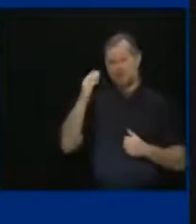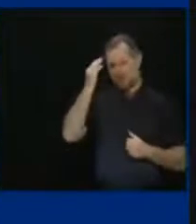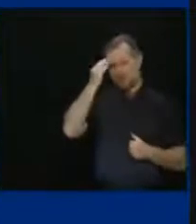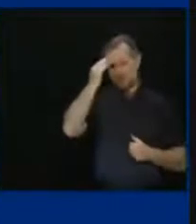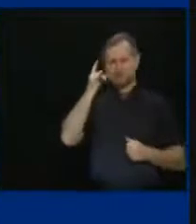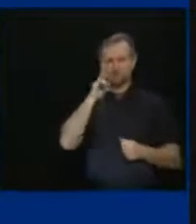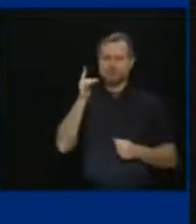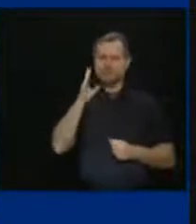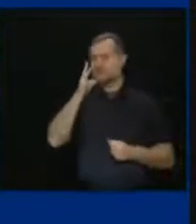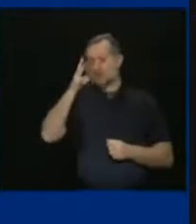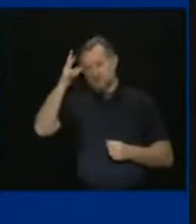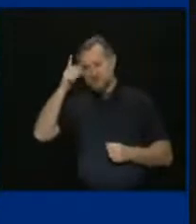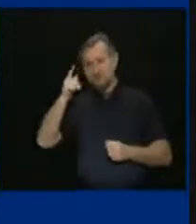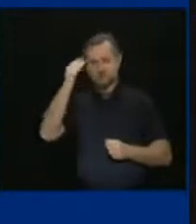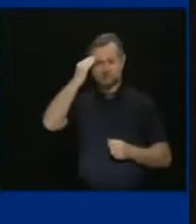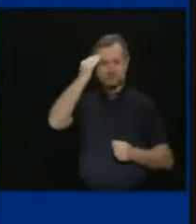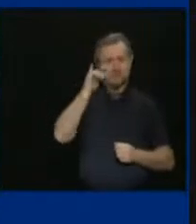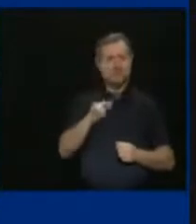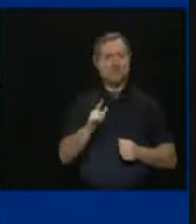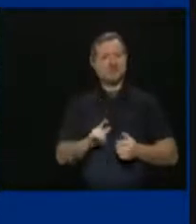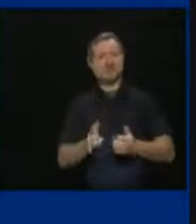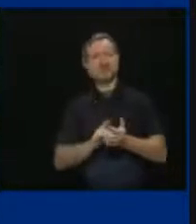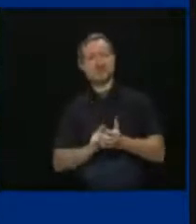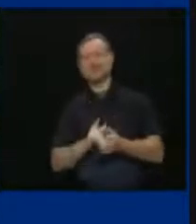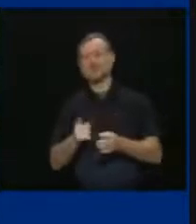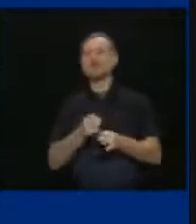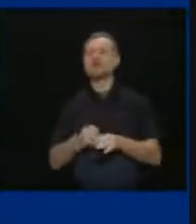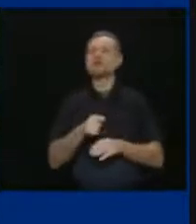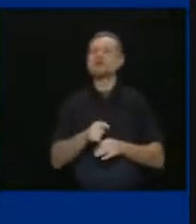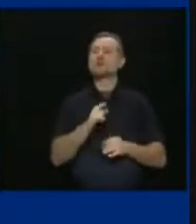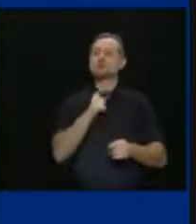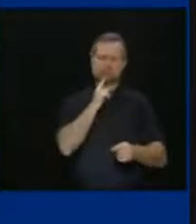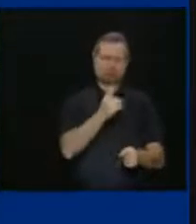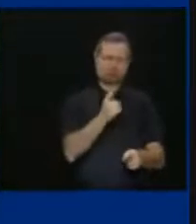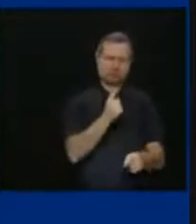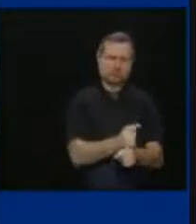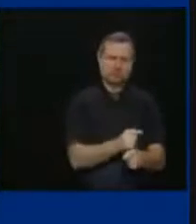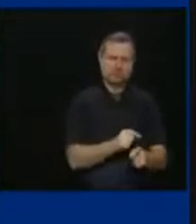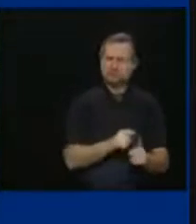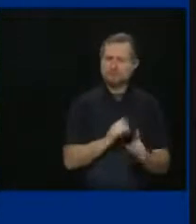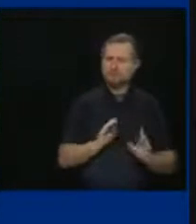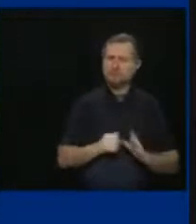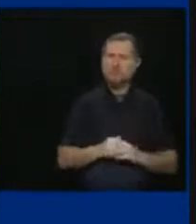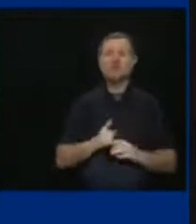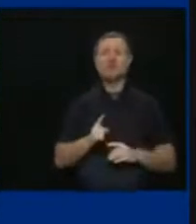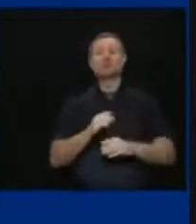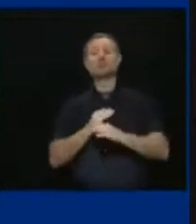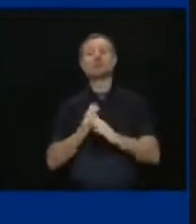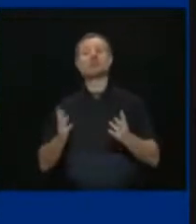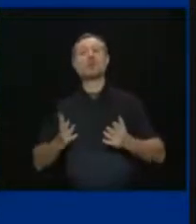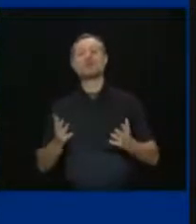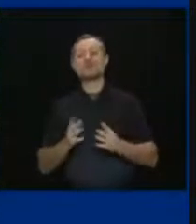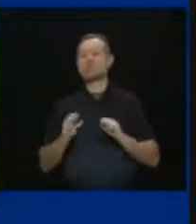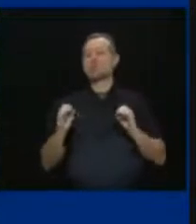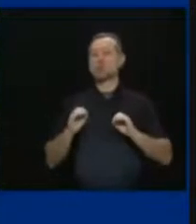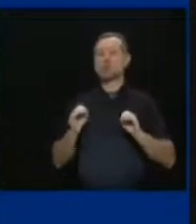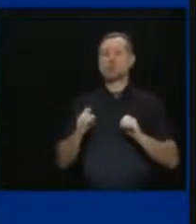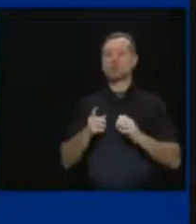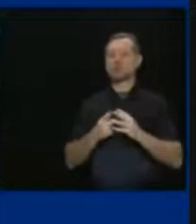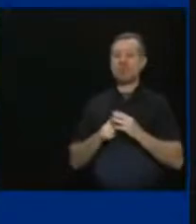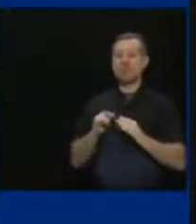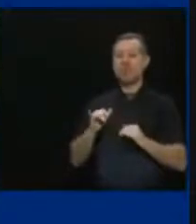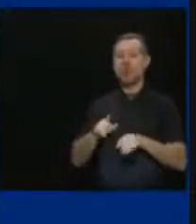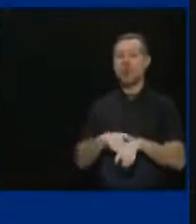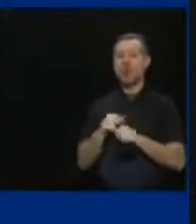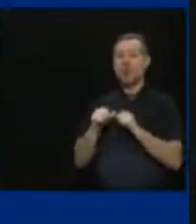answer the also question. The medical profession. So you're absolutely right. The preferred position is nobody gets started, because it's a long journey to get out of it. So how do we stop it? it? My